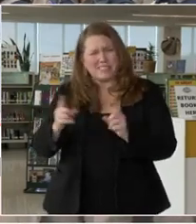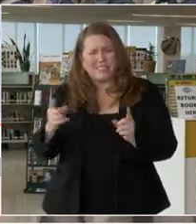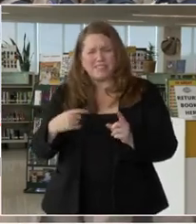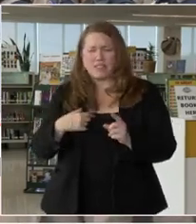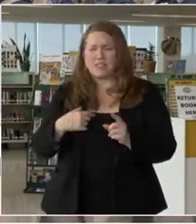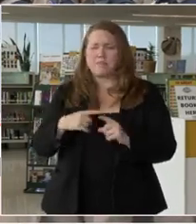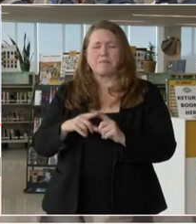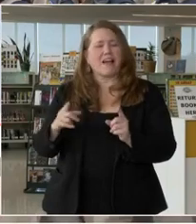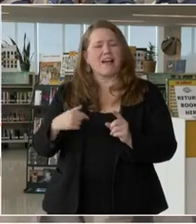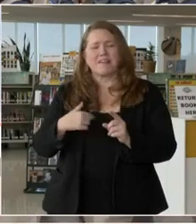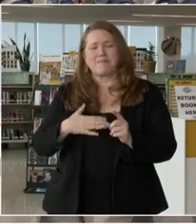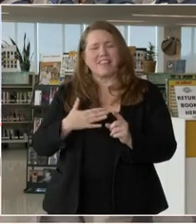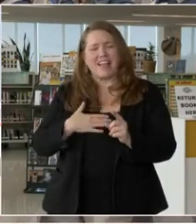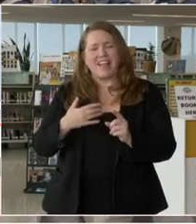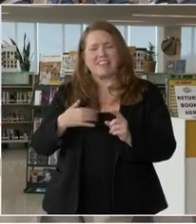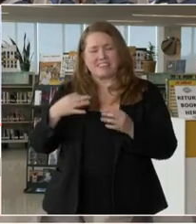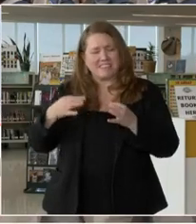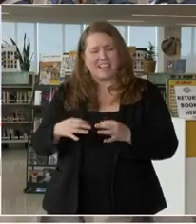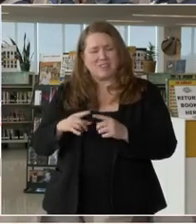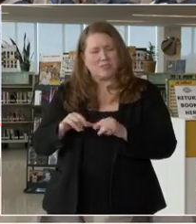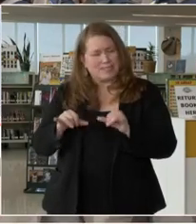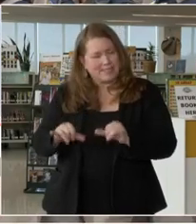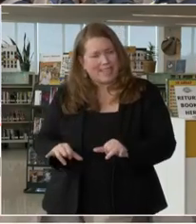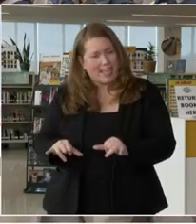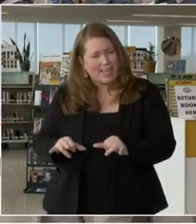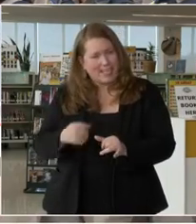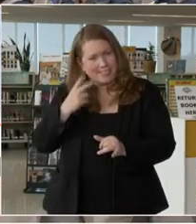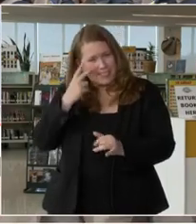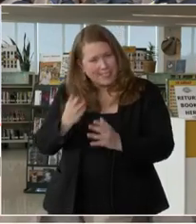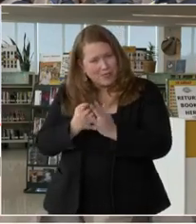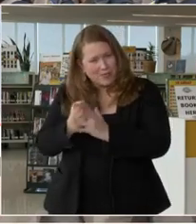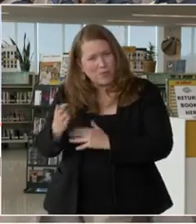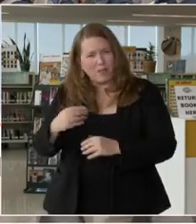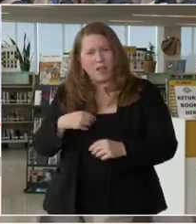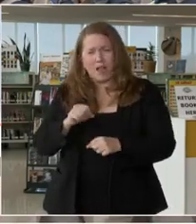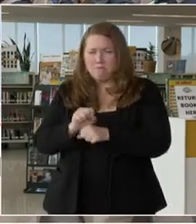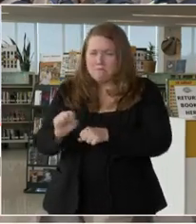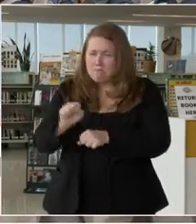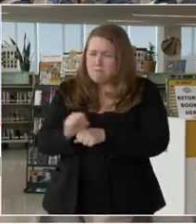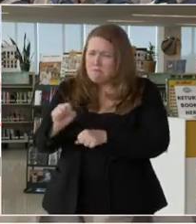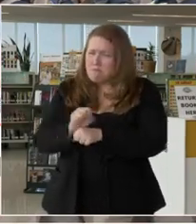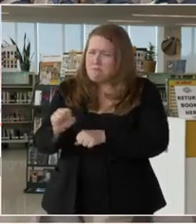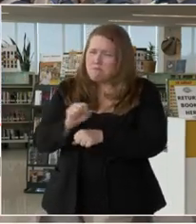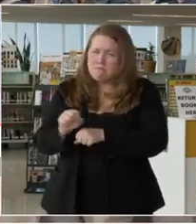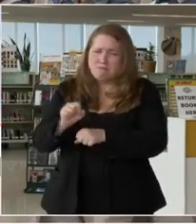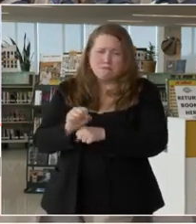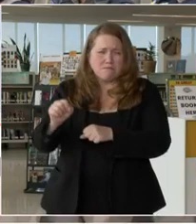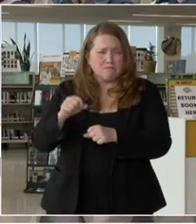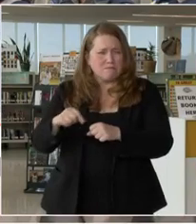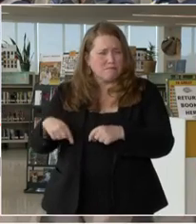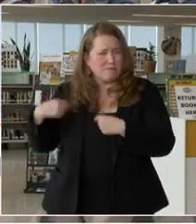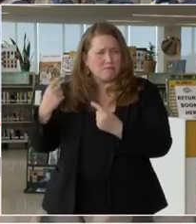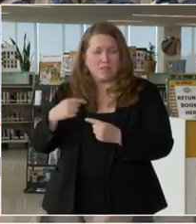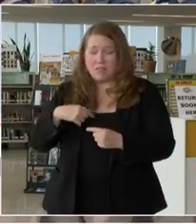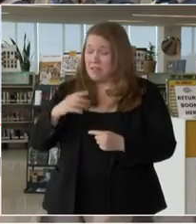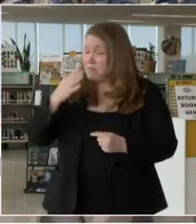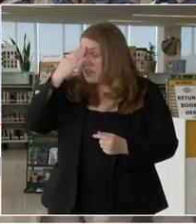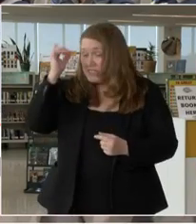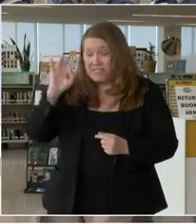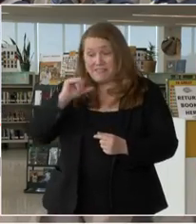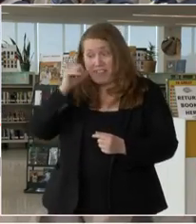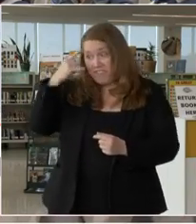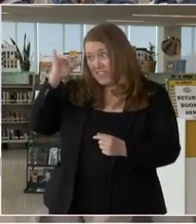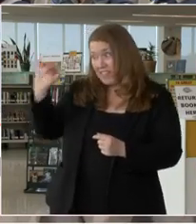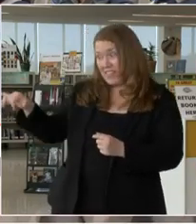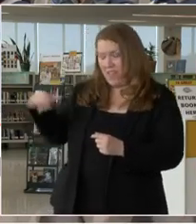stayed. I'm so glad I hung in there. I'm so glad I put in the work that needed to be put in there, because I wouldn't be standing here before you today if